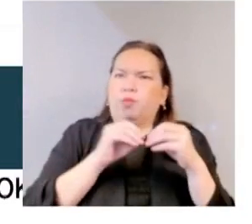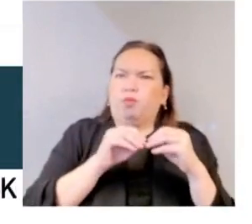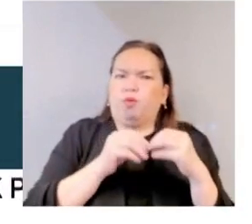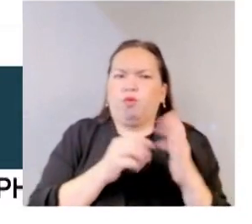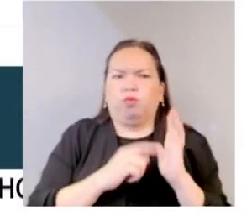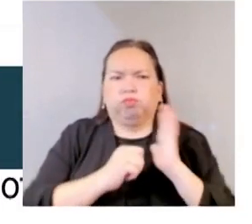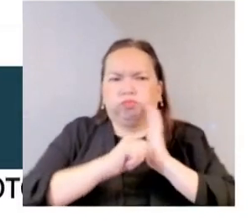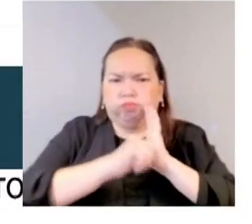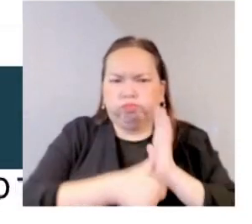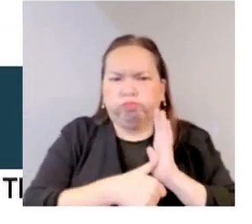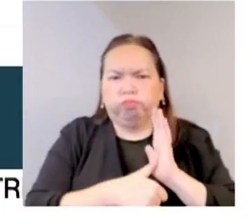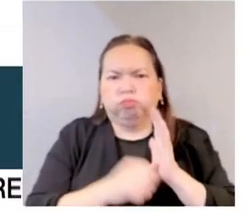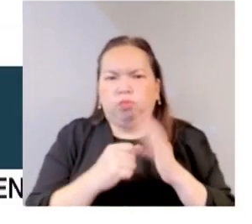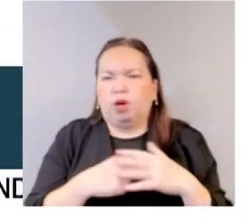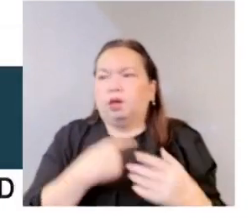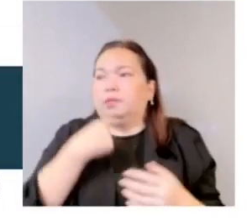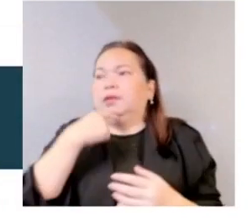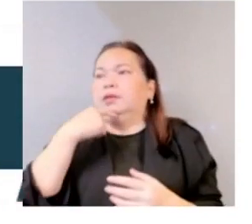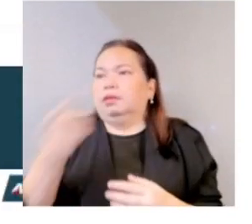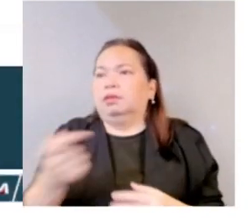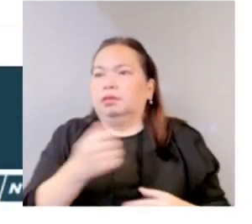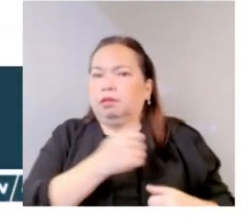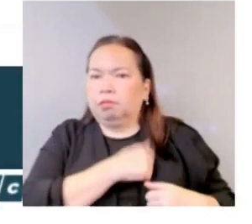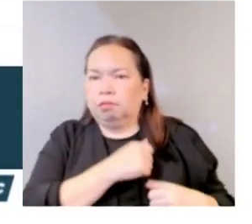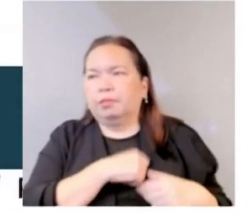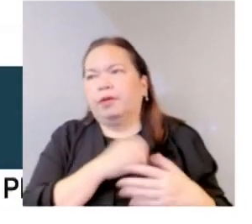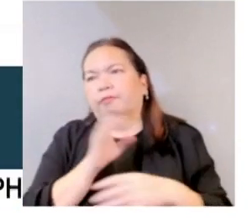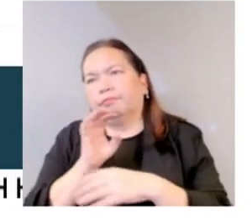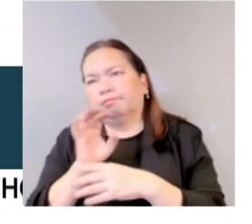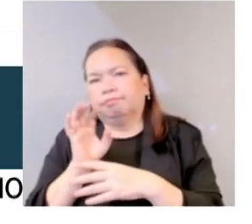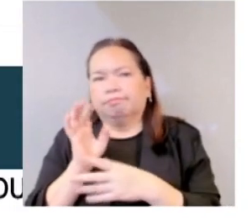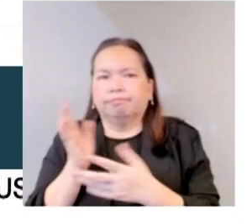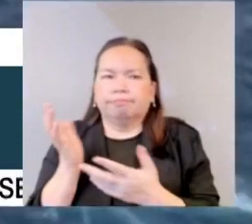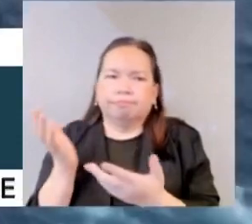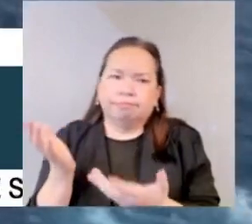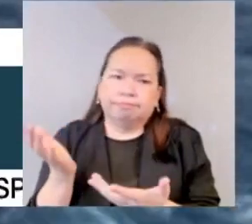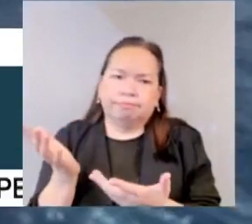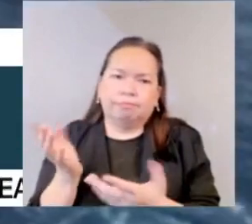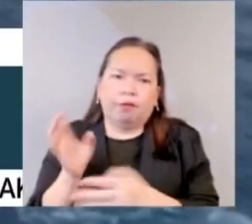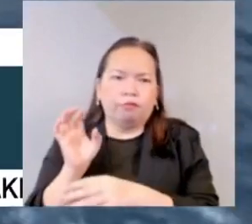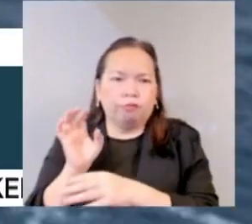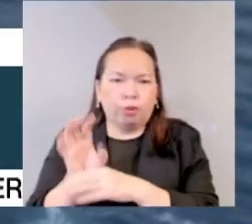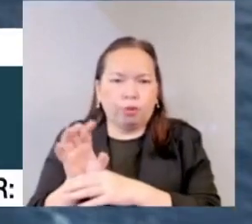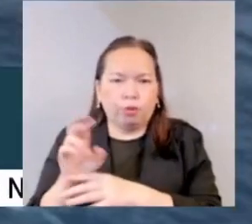provided in the new 2021 Chinese Coast Guard law.